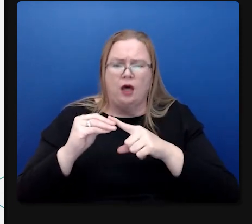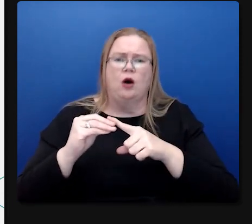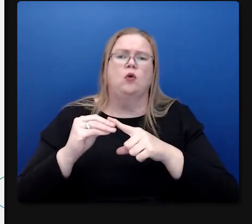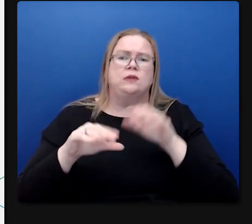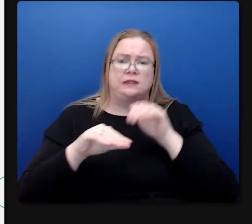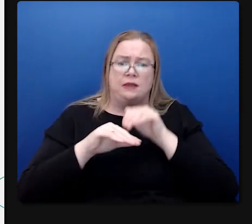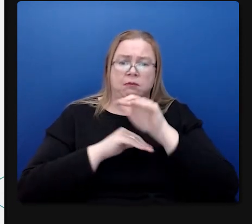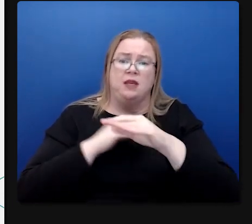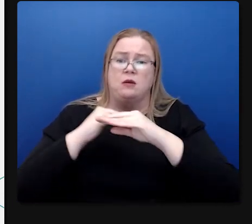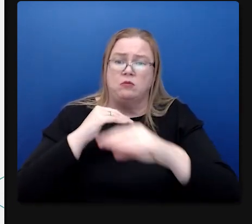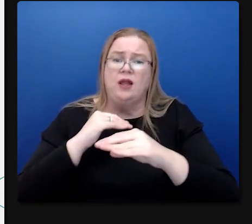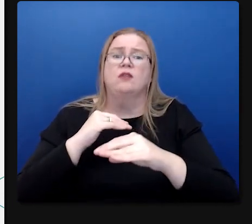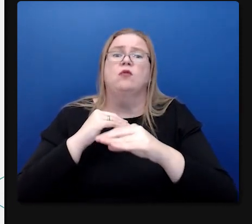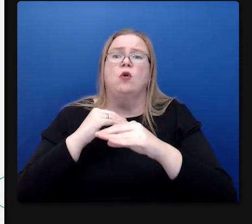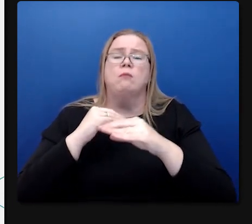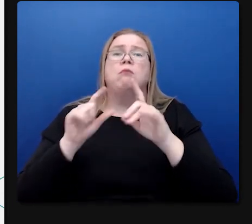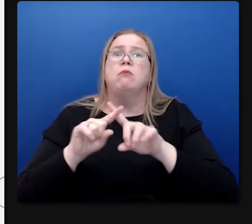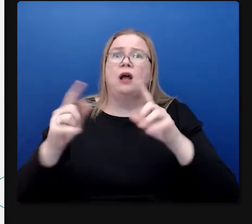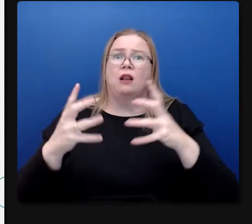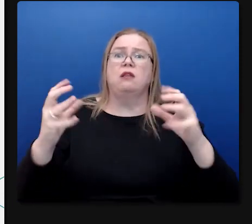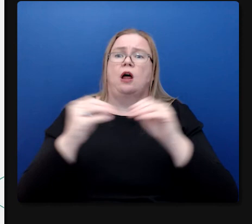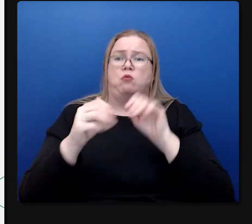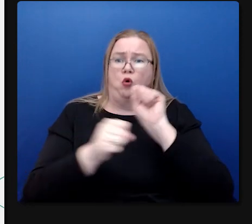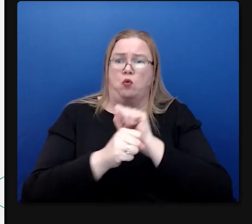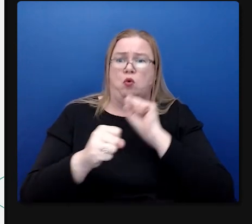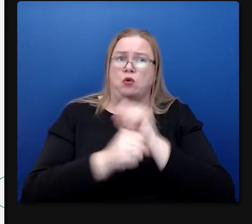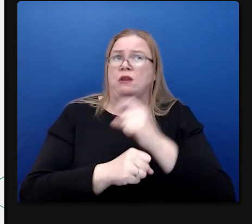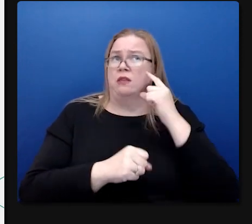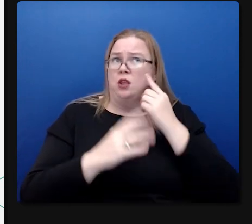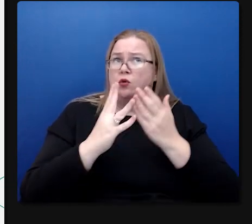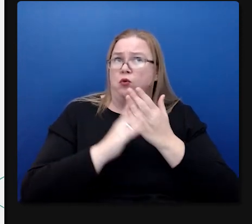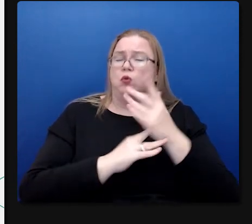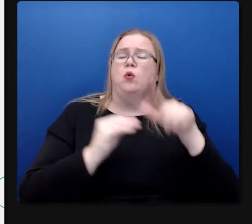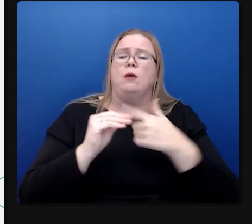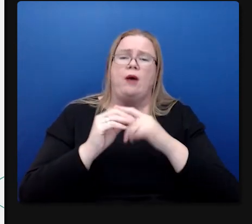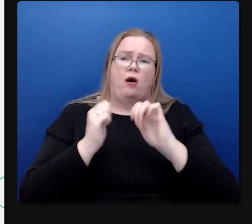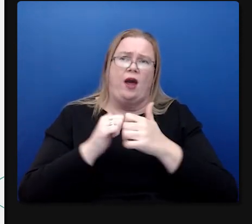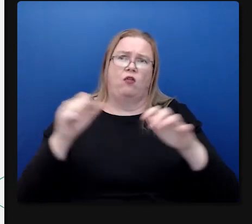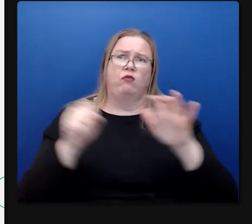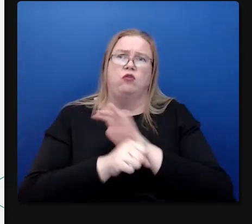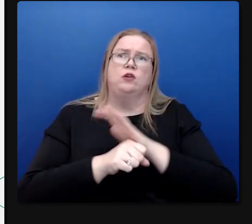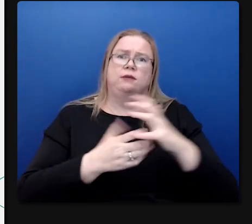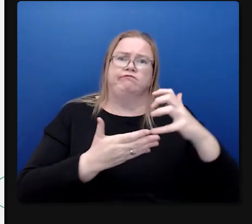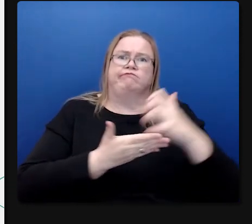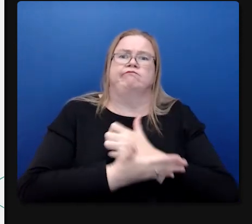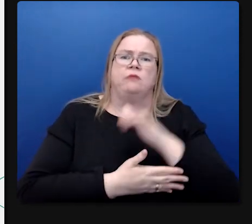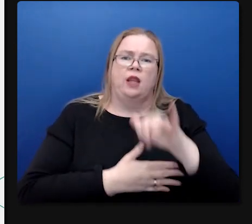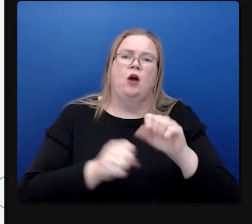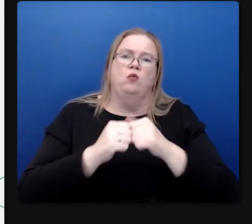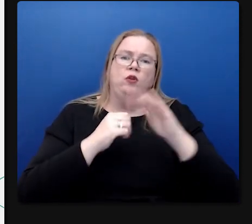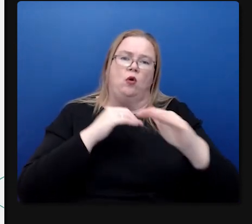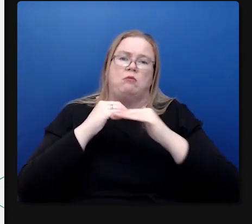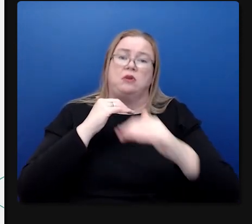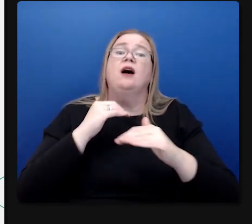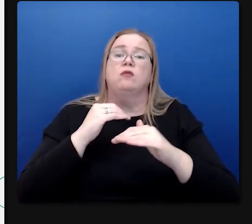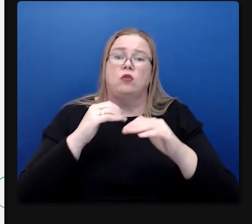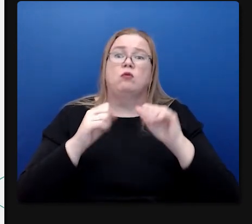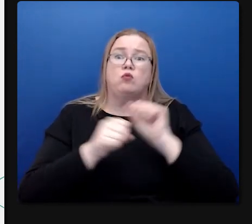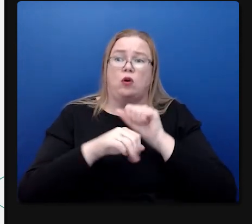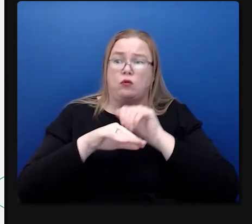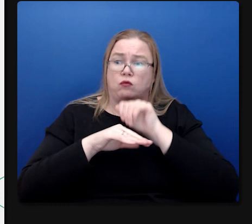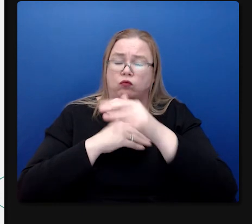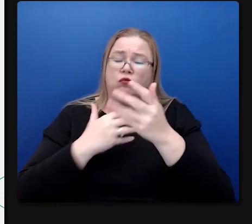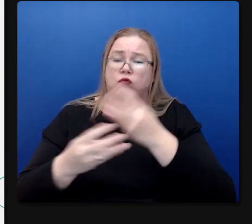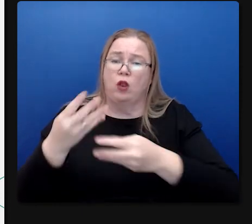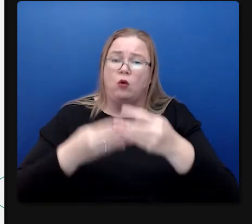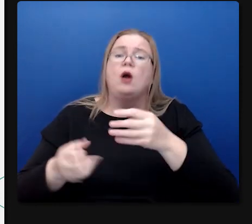about submitting to platform holders, but there's a lot more work you can think through about how to fully take advantage of it with your platform submission workflow and